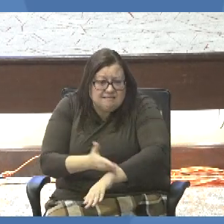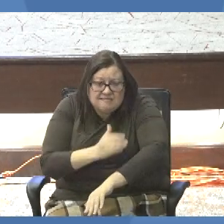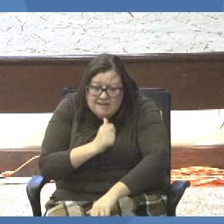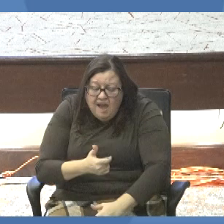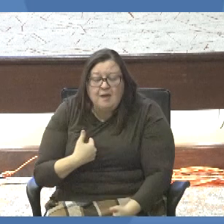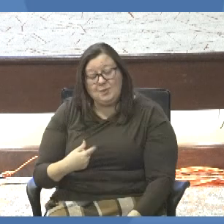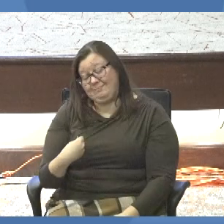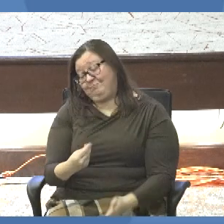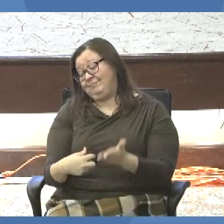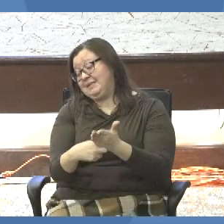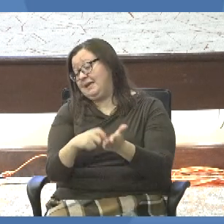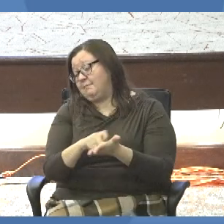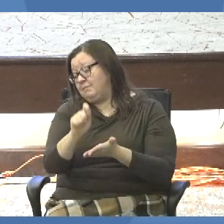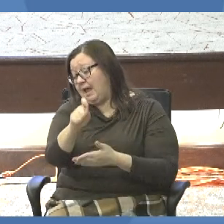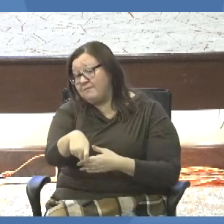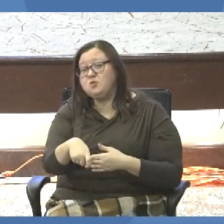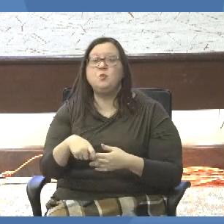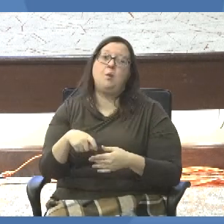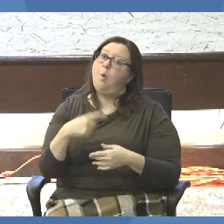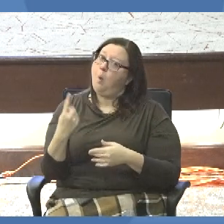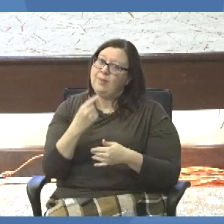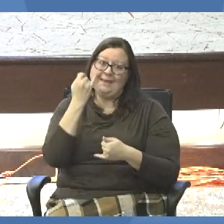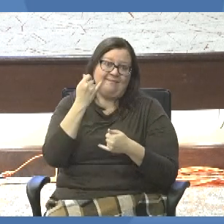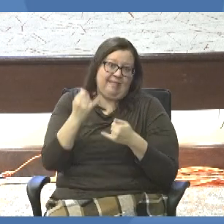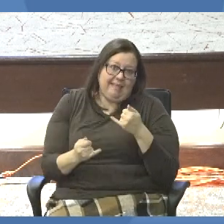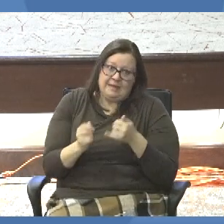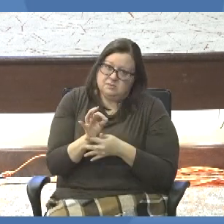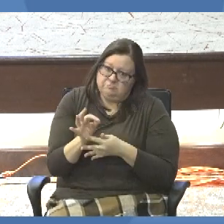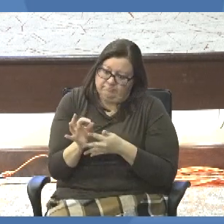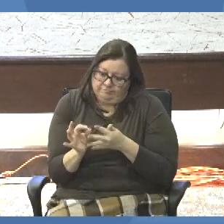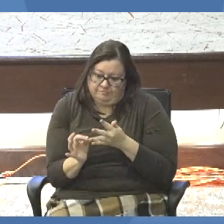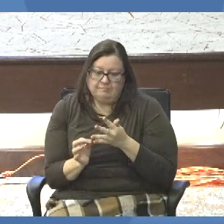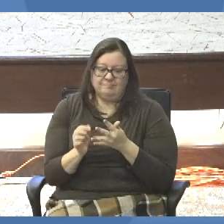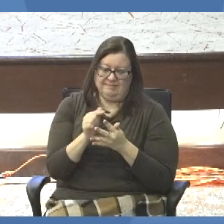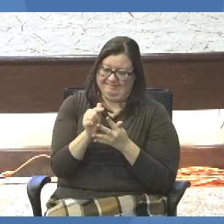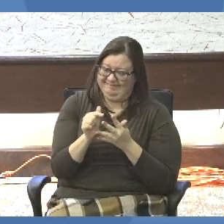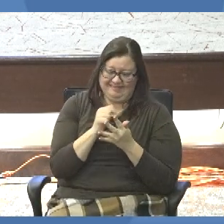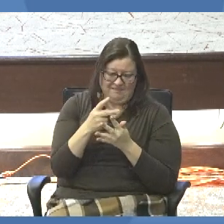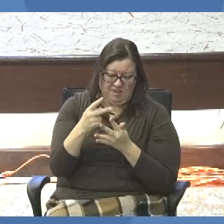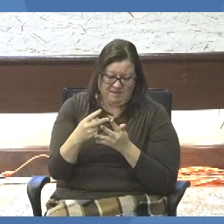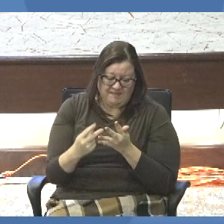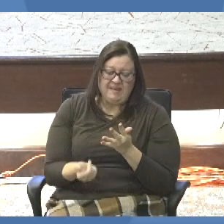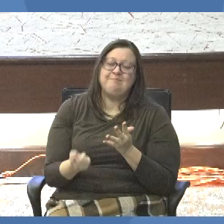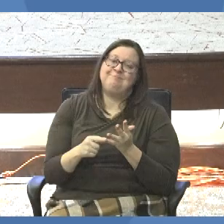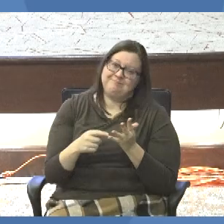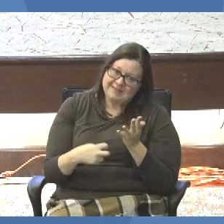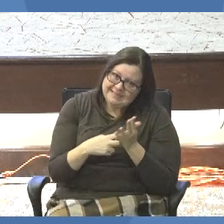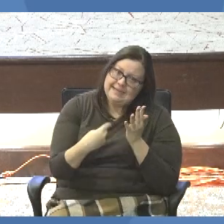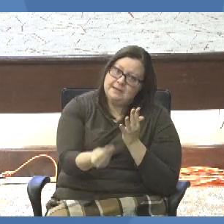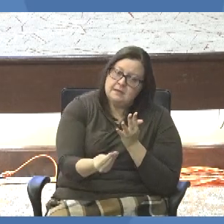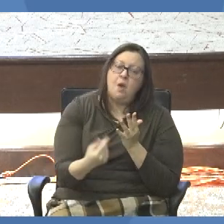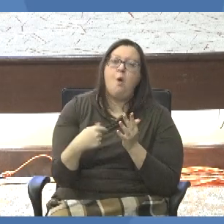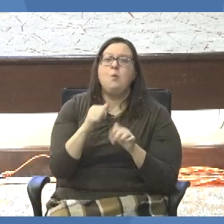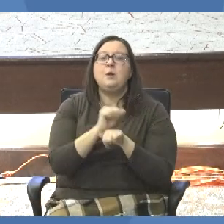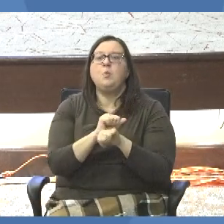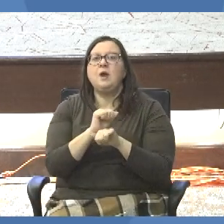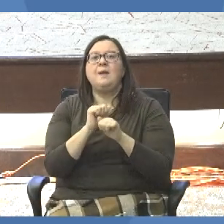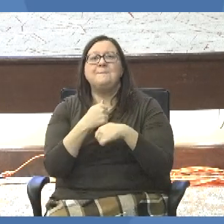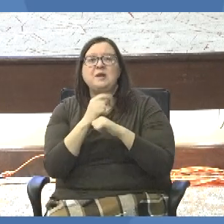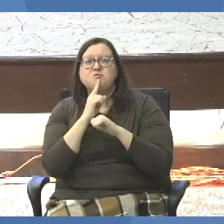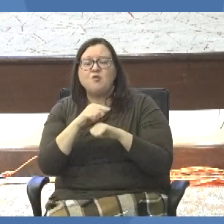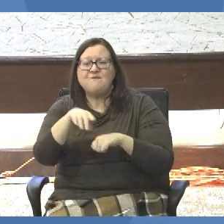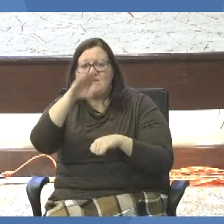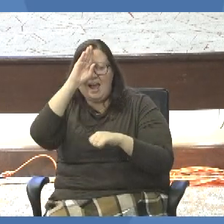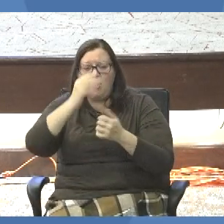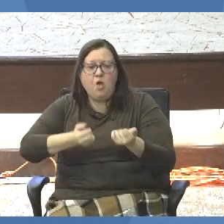is important that we make sure these systems are in place and are functioning properly. Working fire alarm and life safety systems keep our visitors,